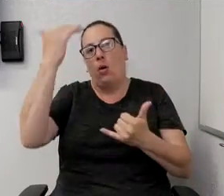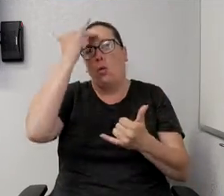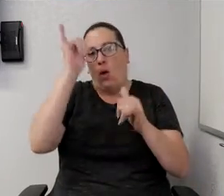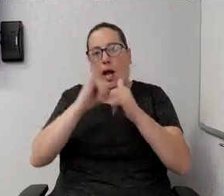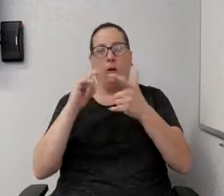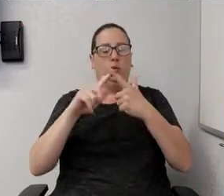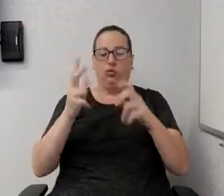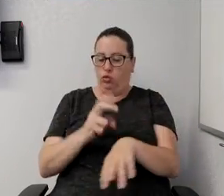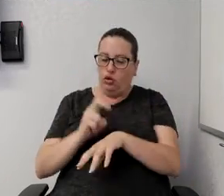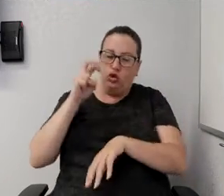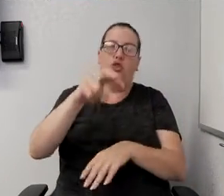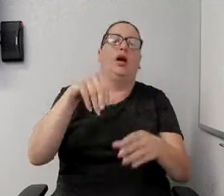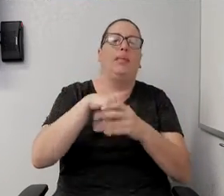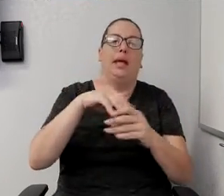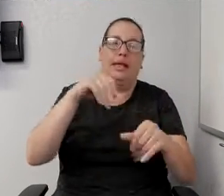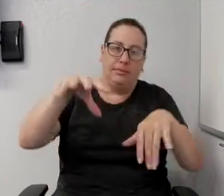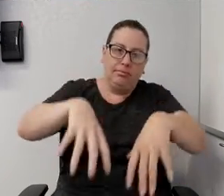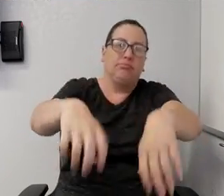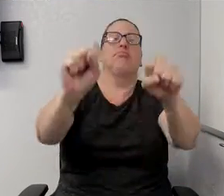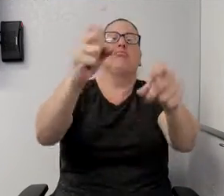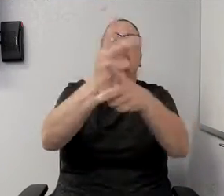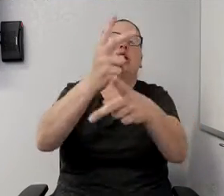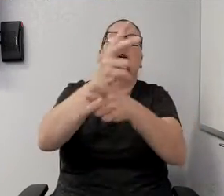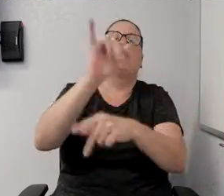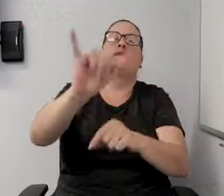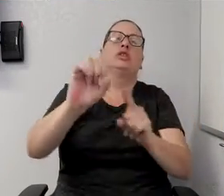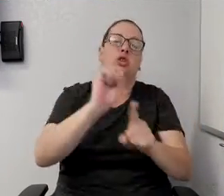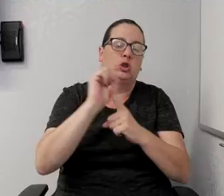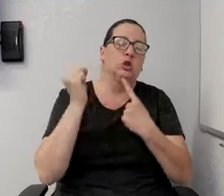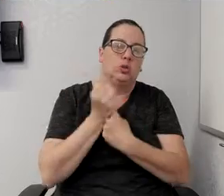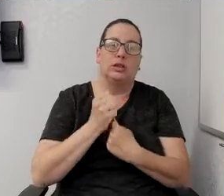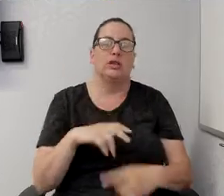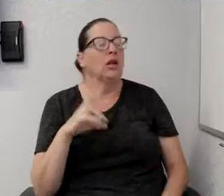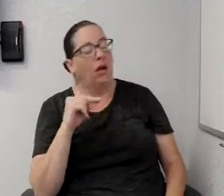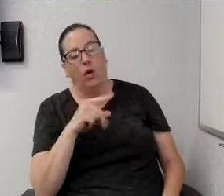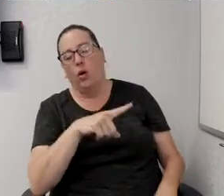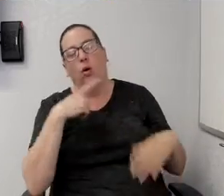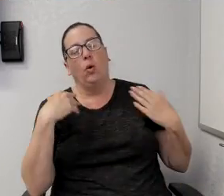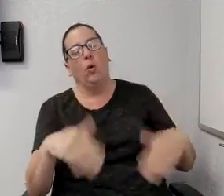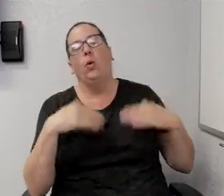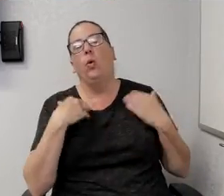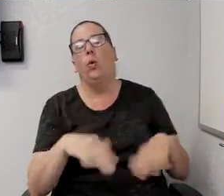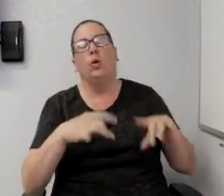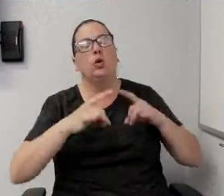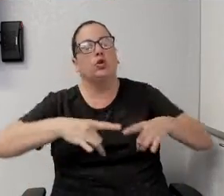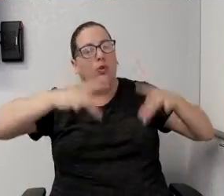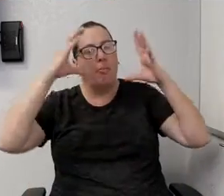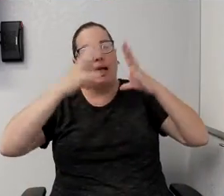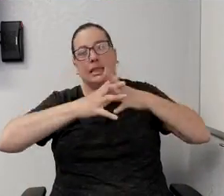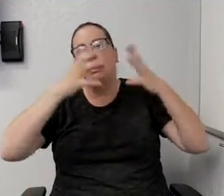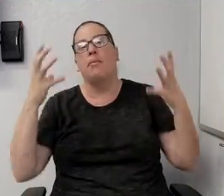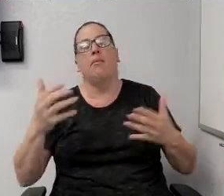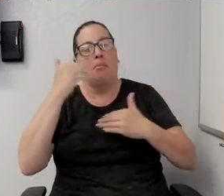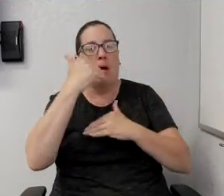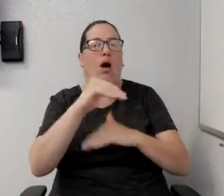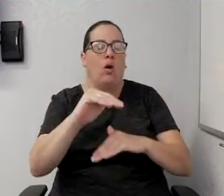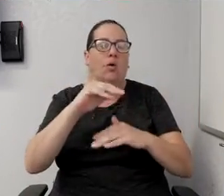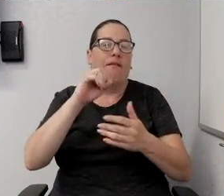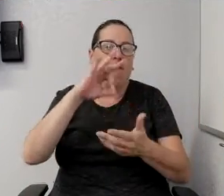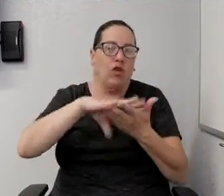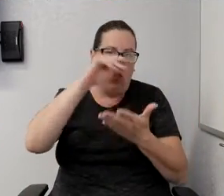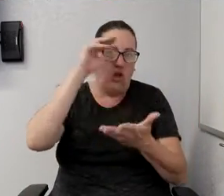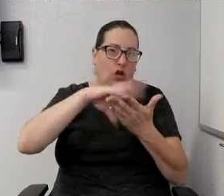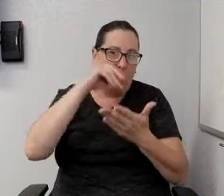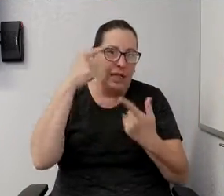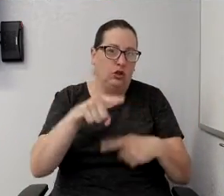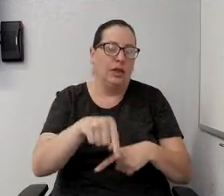in and take care of the situation. Yeah. I feel comfortable. No, Yeah. there's been a tremendous amount of learning through this process. And